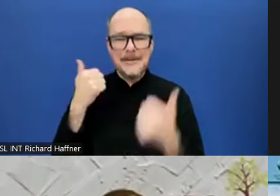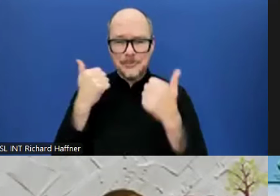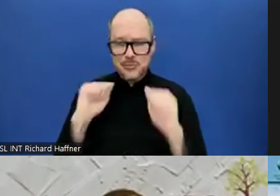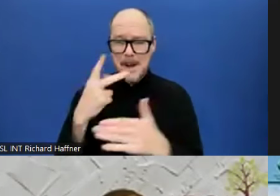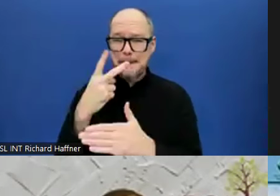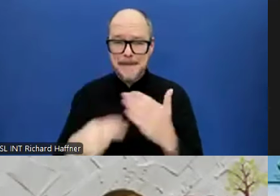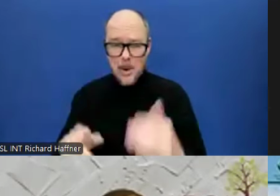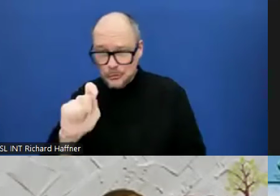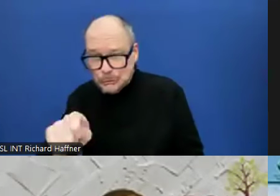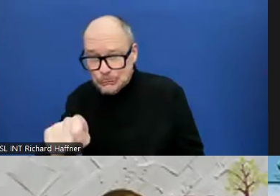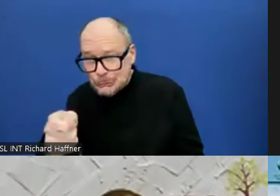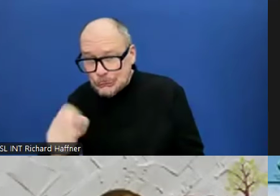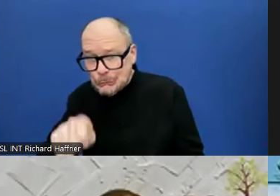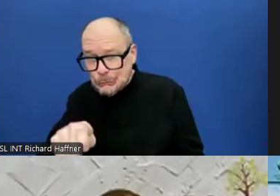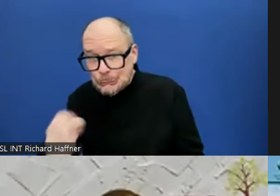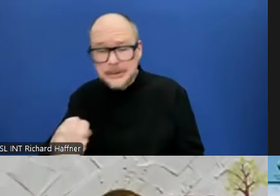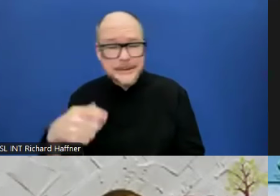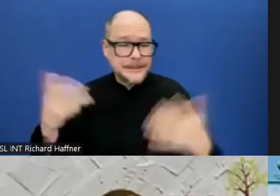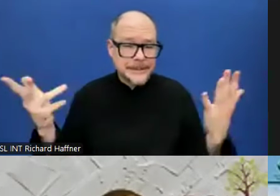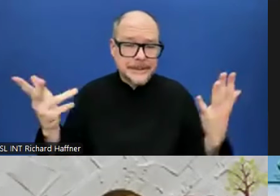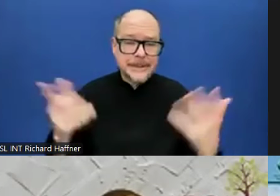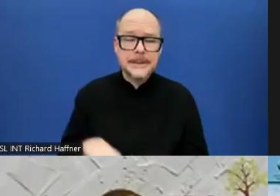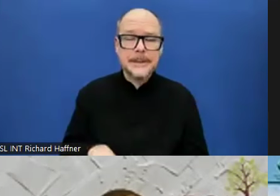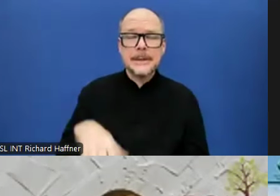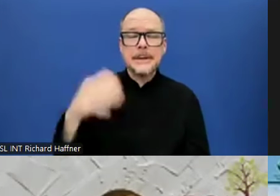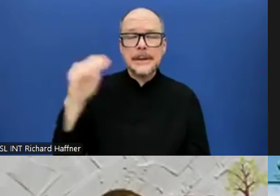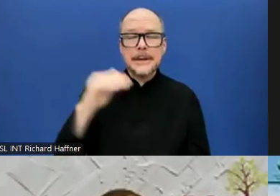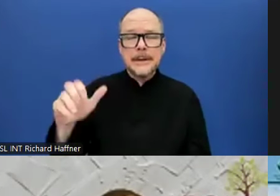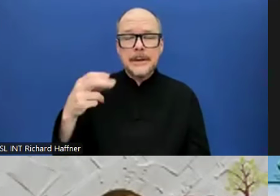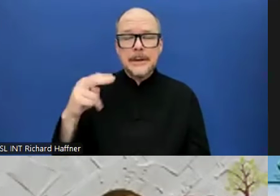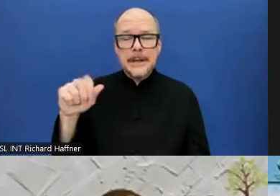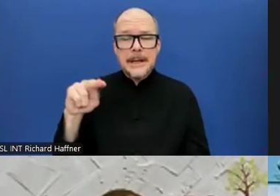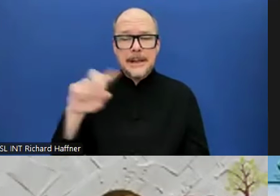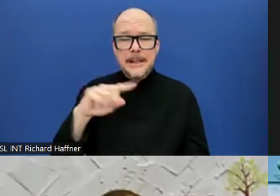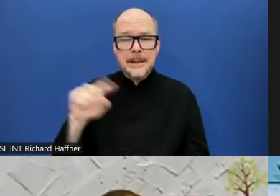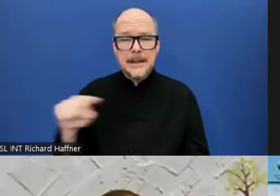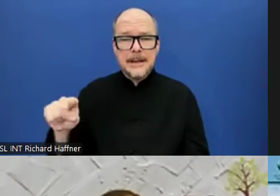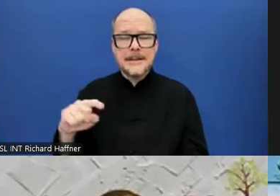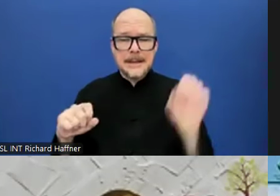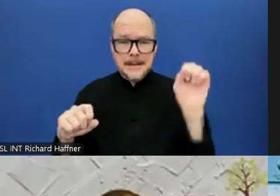Okay. Julala Hernandez? Yes. Thank you.